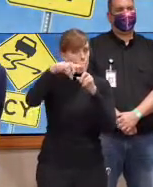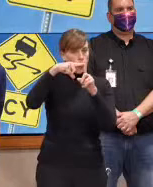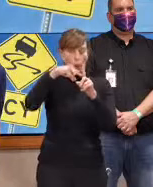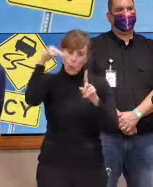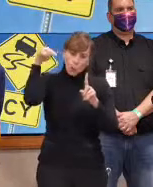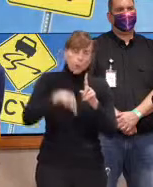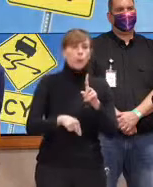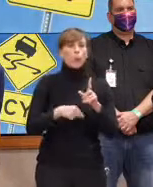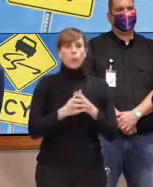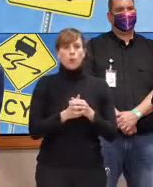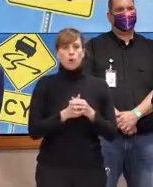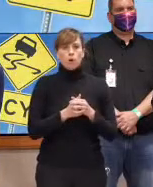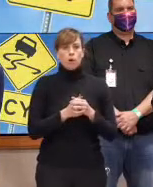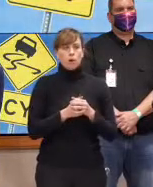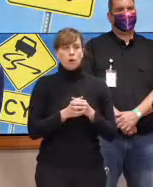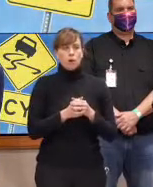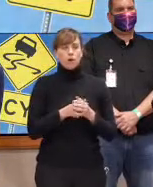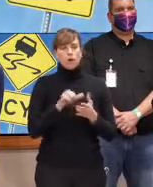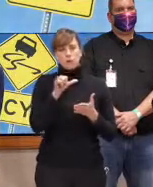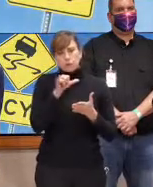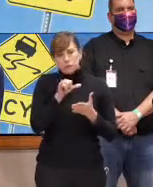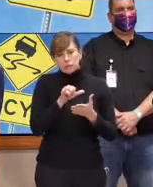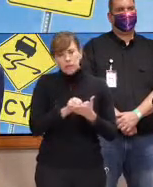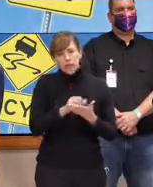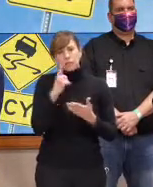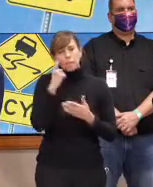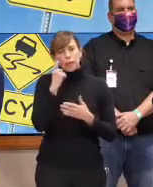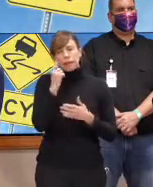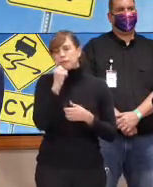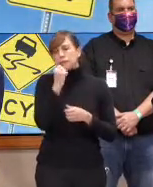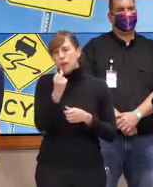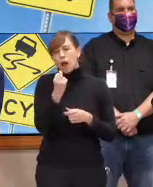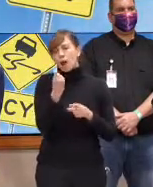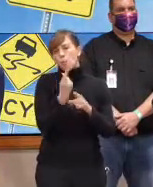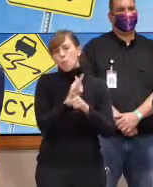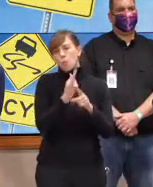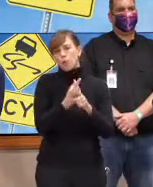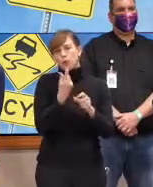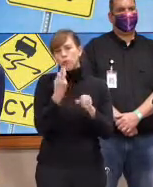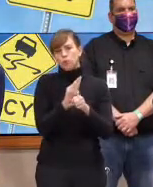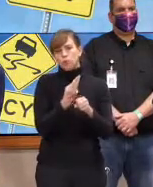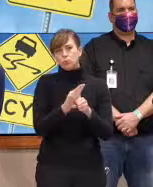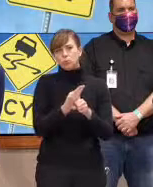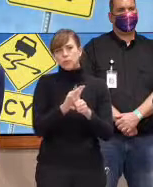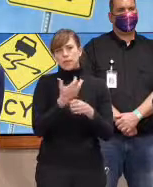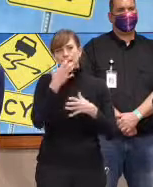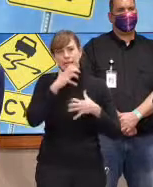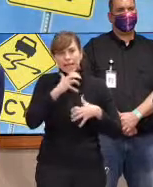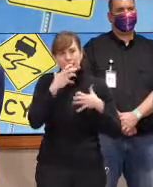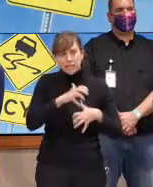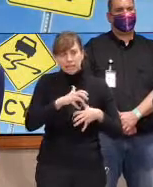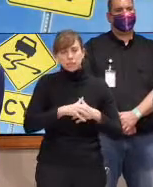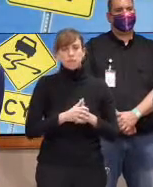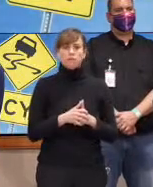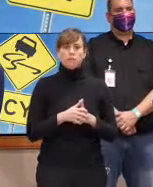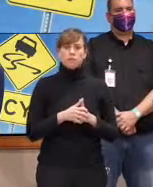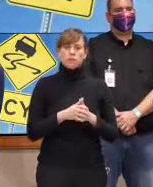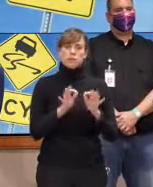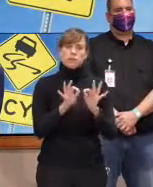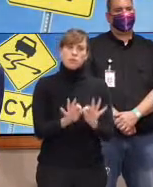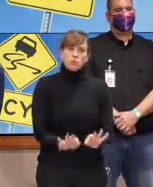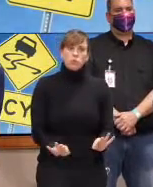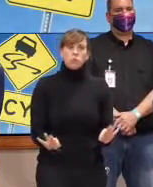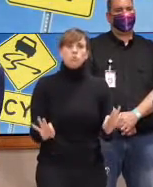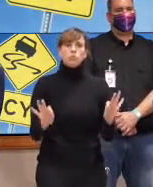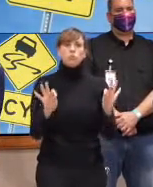days. And those are as a result of improper uses of heating devices. I want to ensure that we communicate and we drive this point